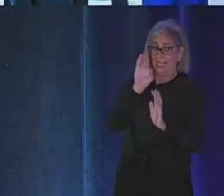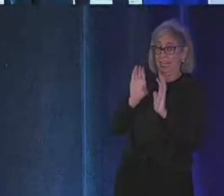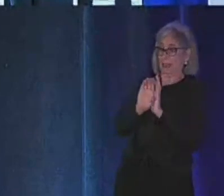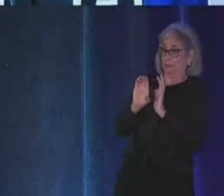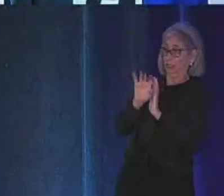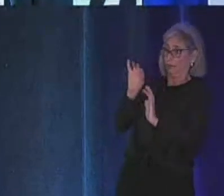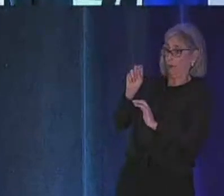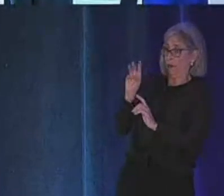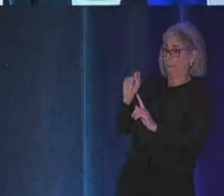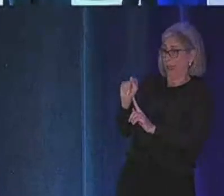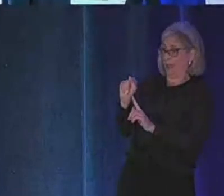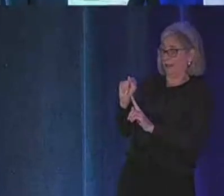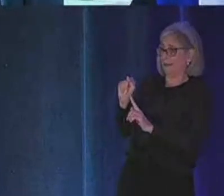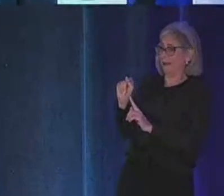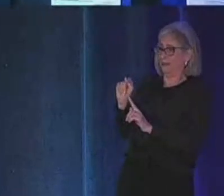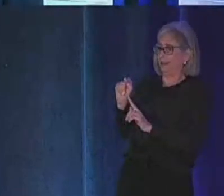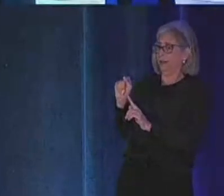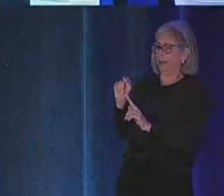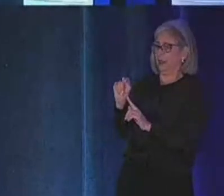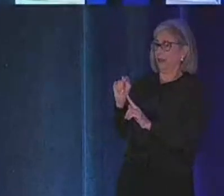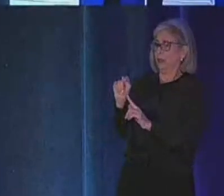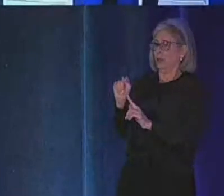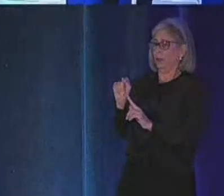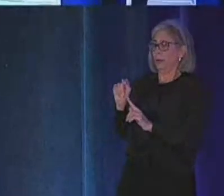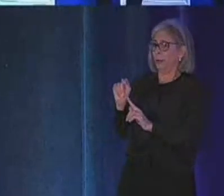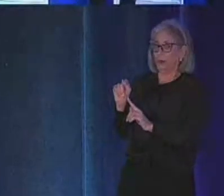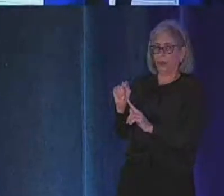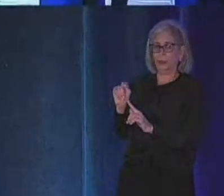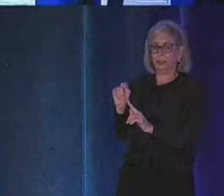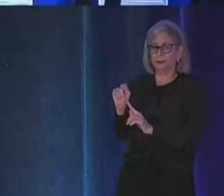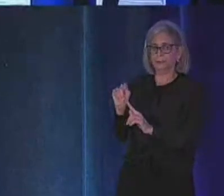format is long in a tooth.